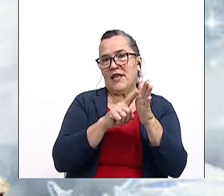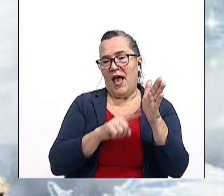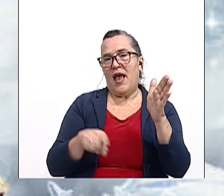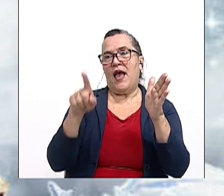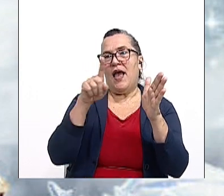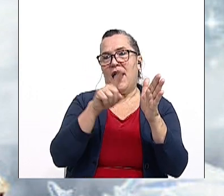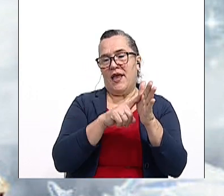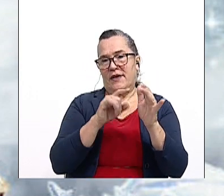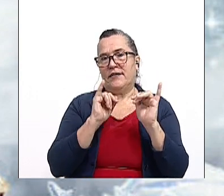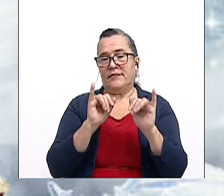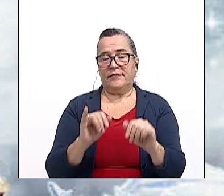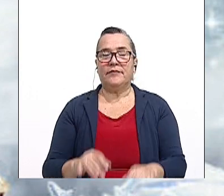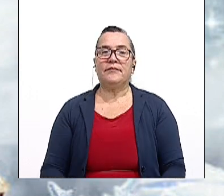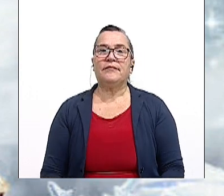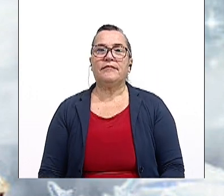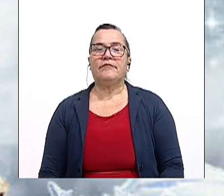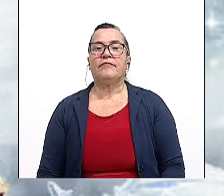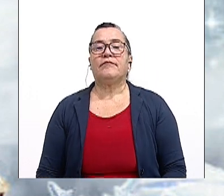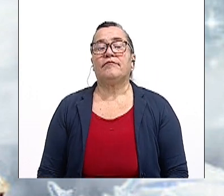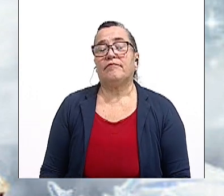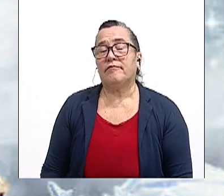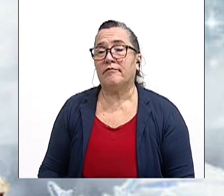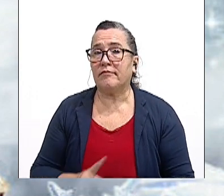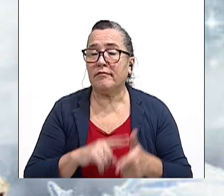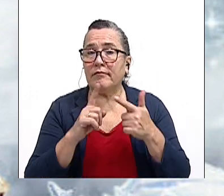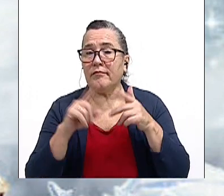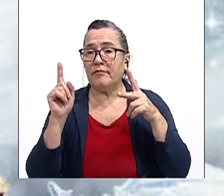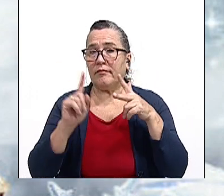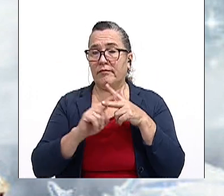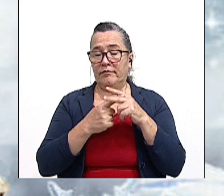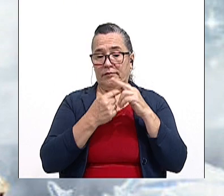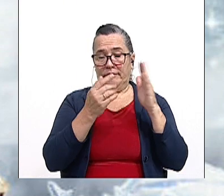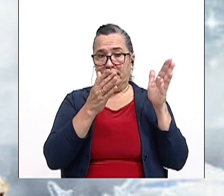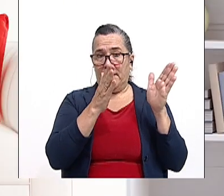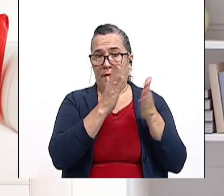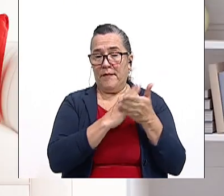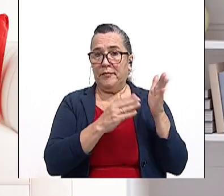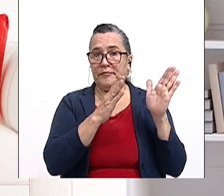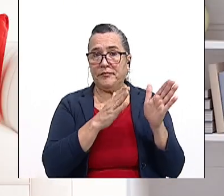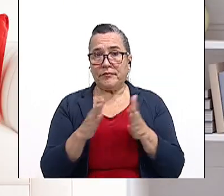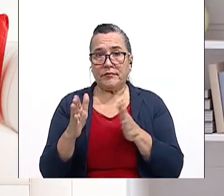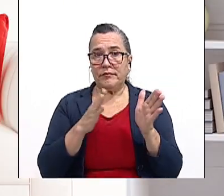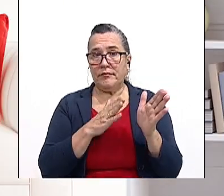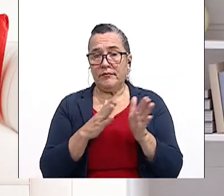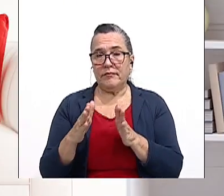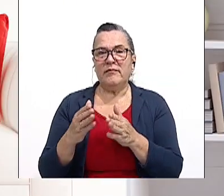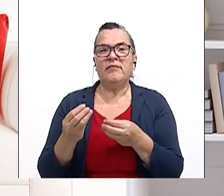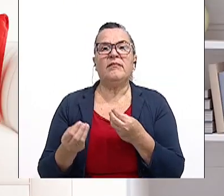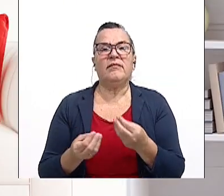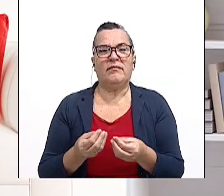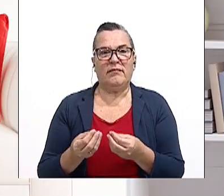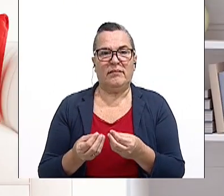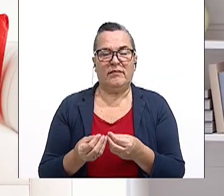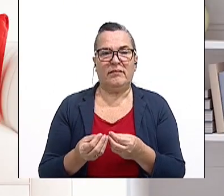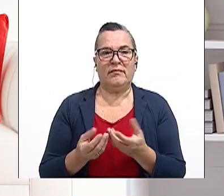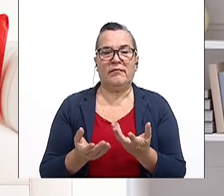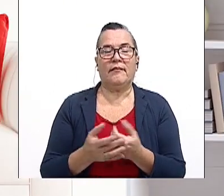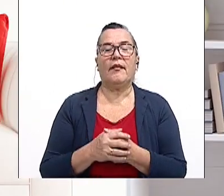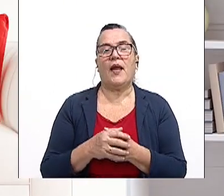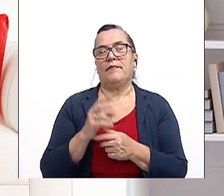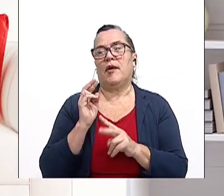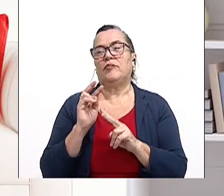Okay, very good. To begin our planning part, okay, to begin our planning part, we will